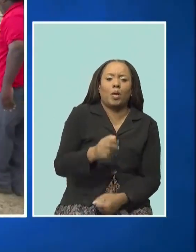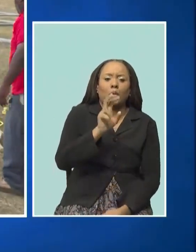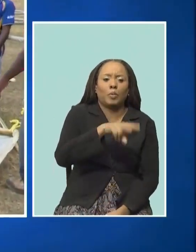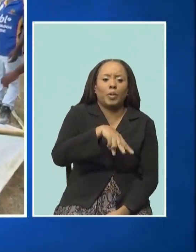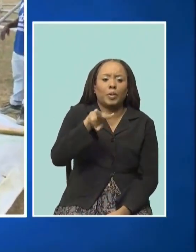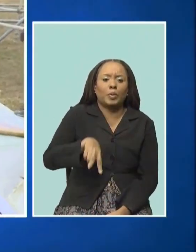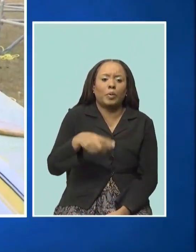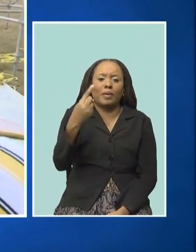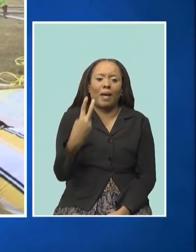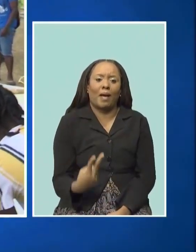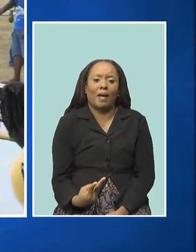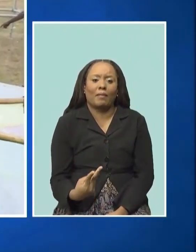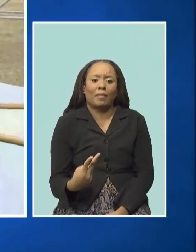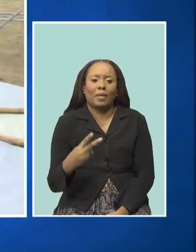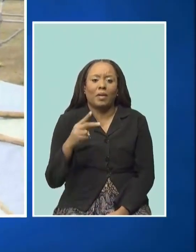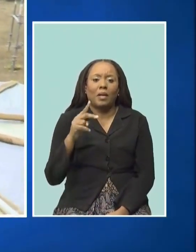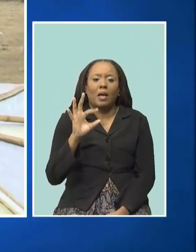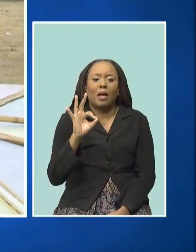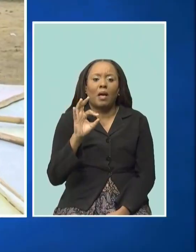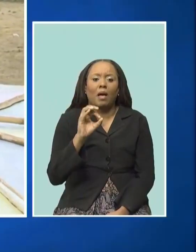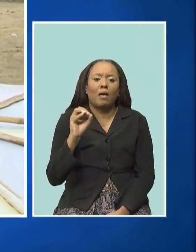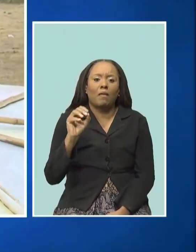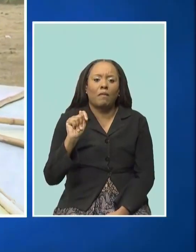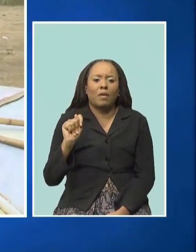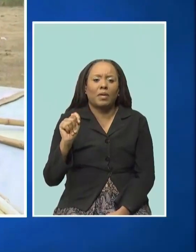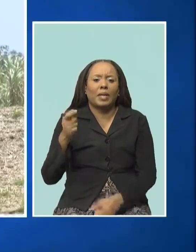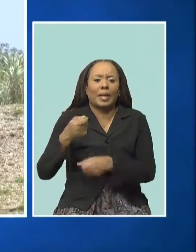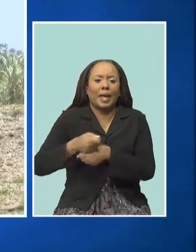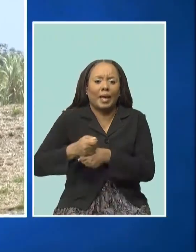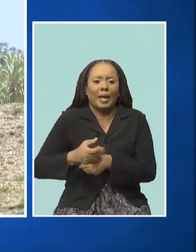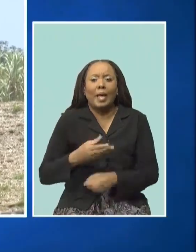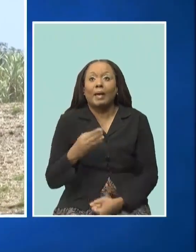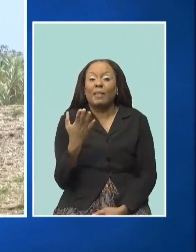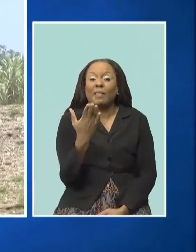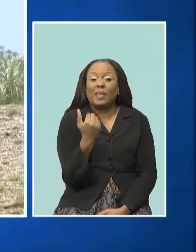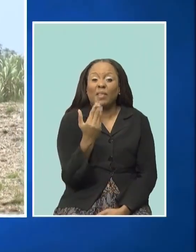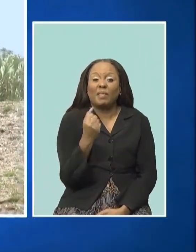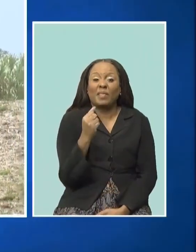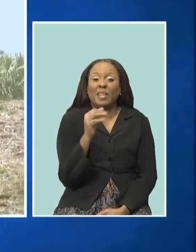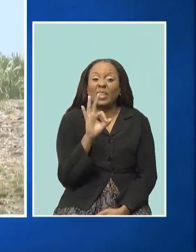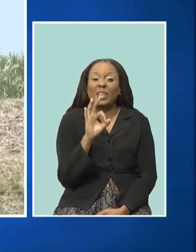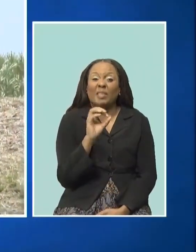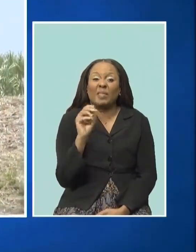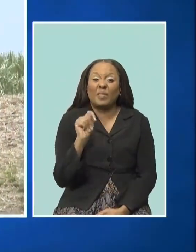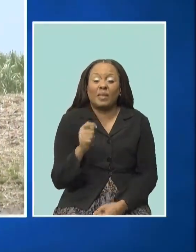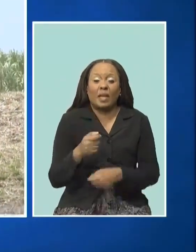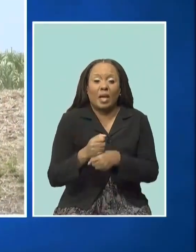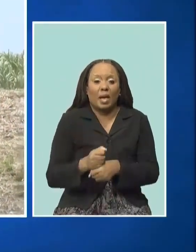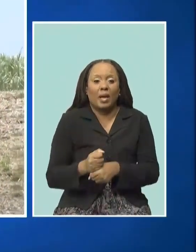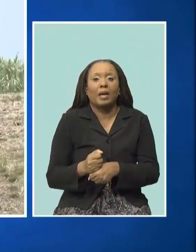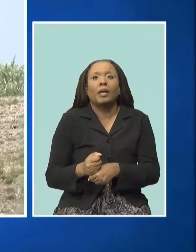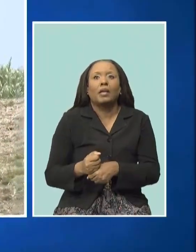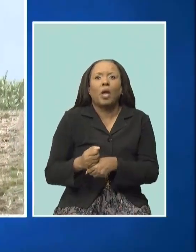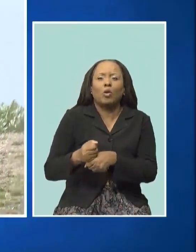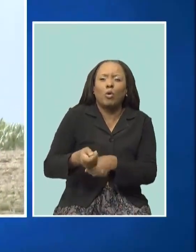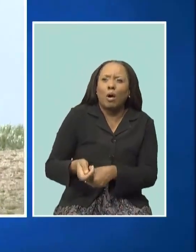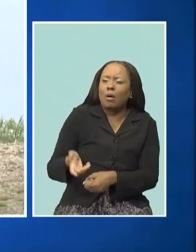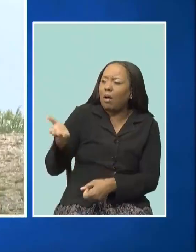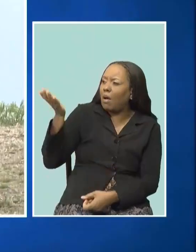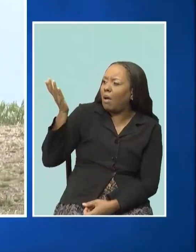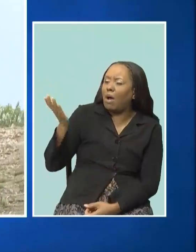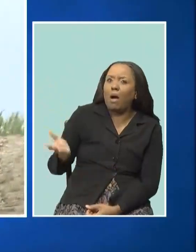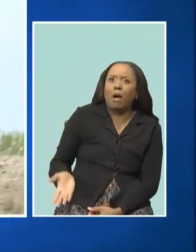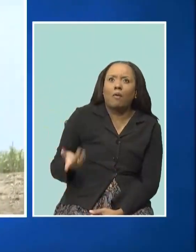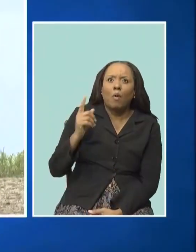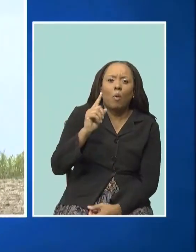22.5-foot kite and a 15-foot kite. The bigger kite flew for a little less than a minute before coming back down, while the 15-foot